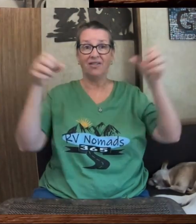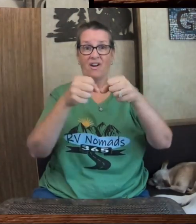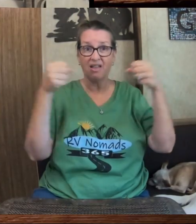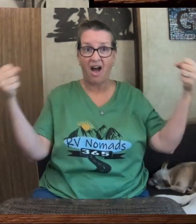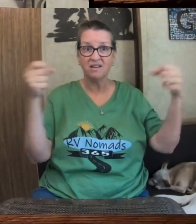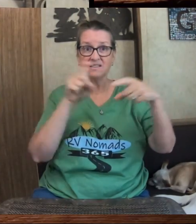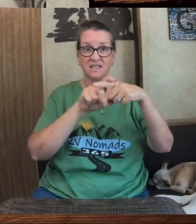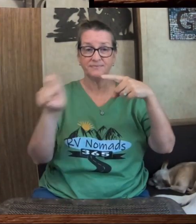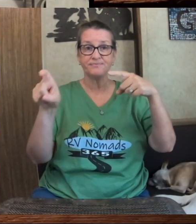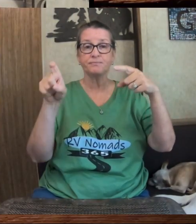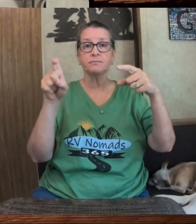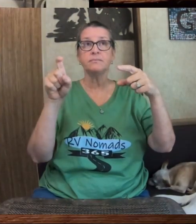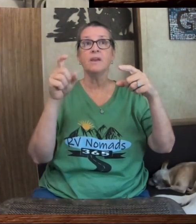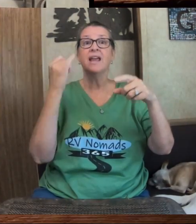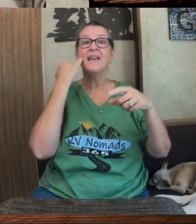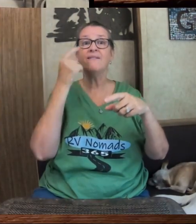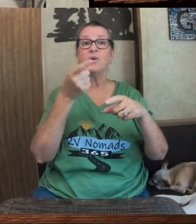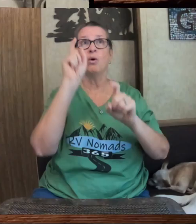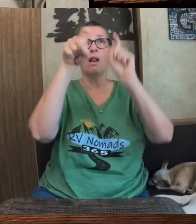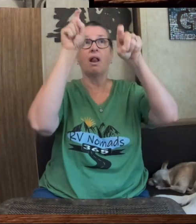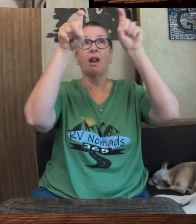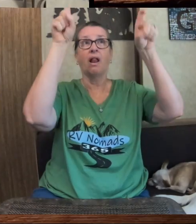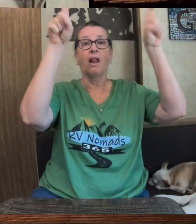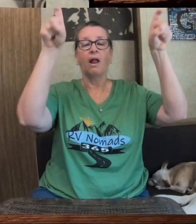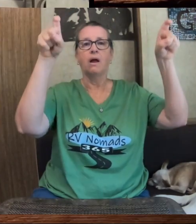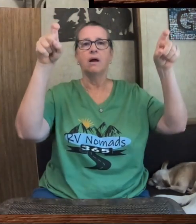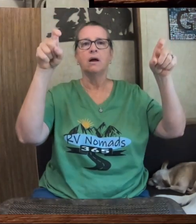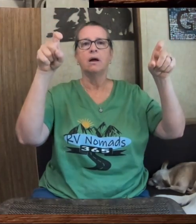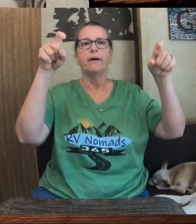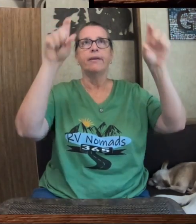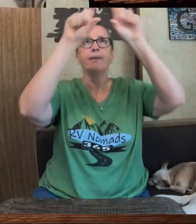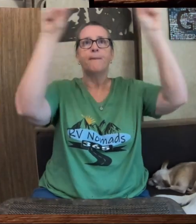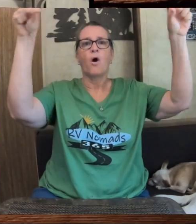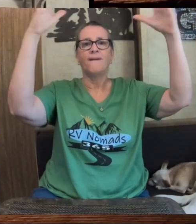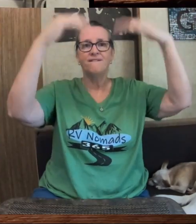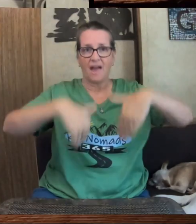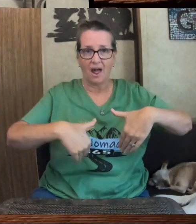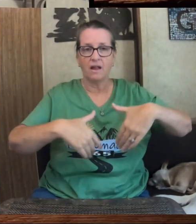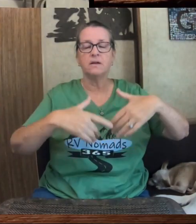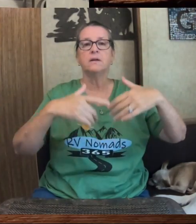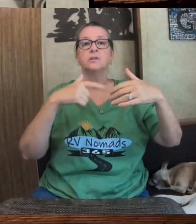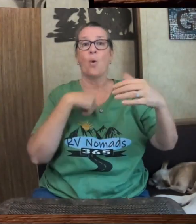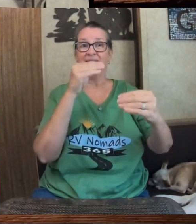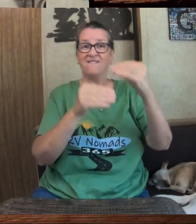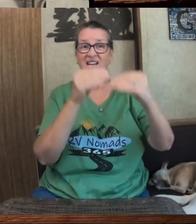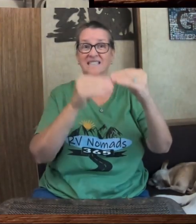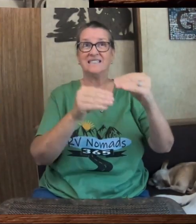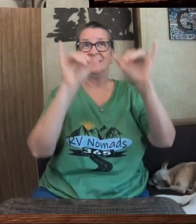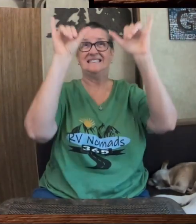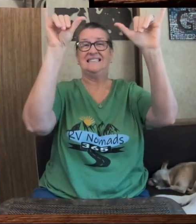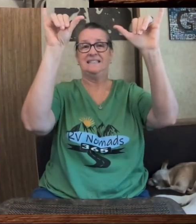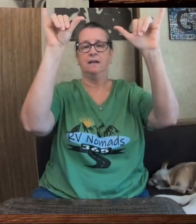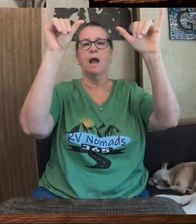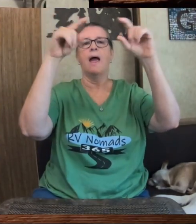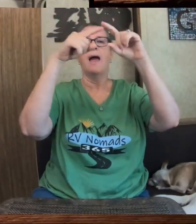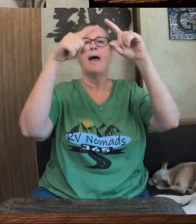closet. And if you put any clothes on it, the bar would fall down. Then I fixed that so the bar would stay up. So